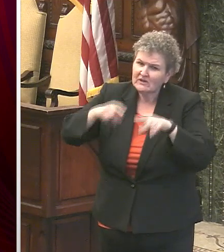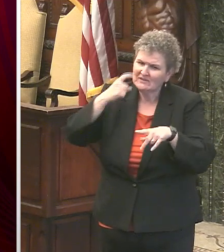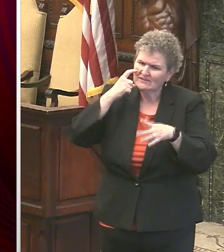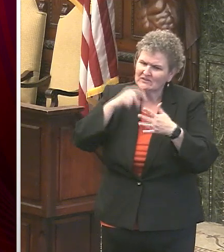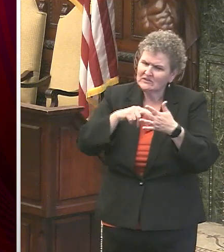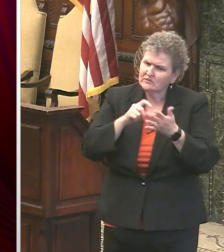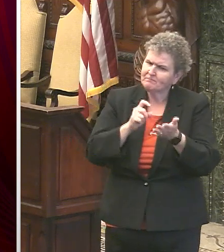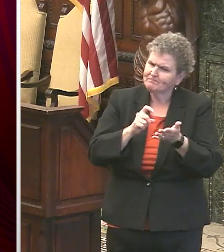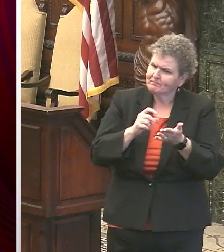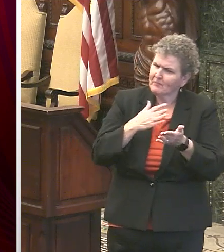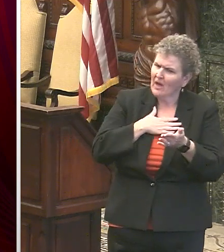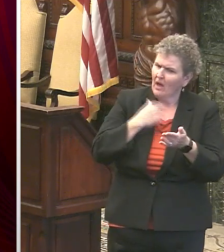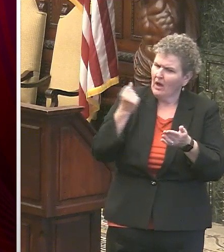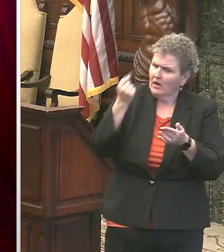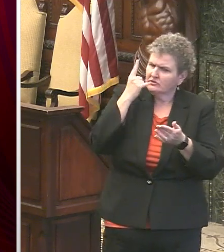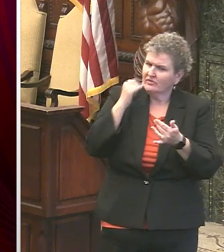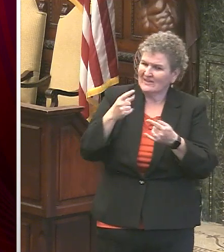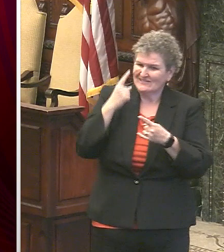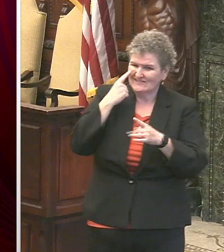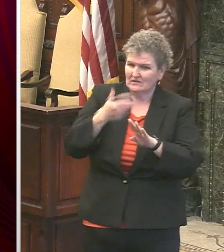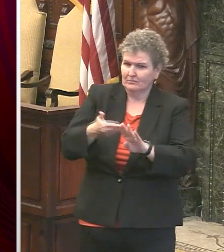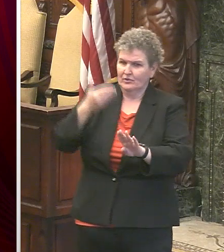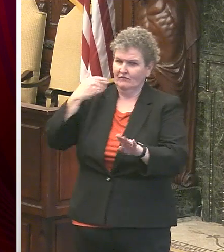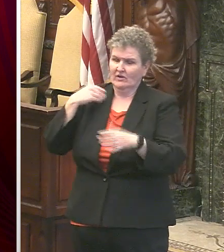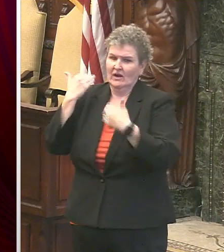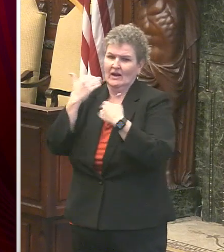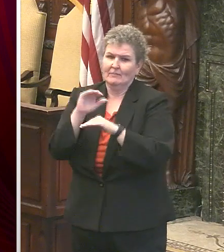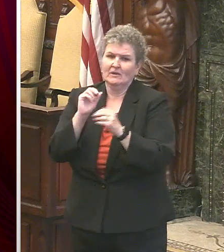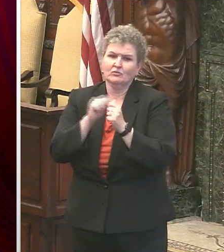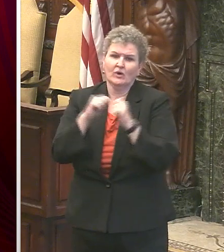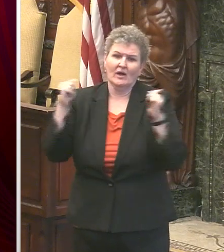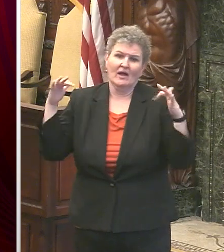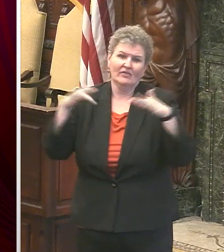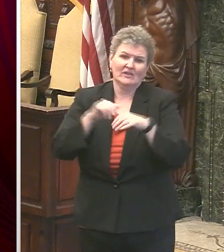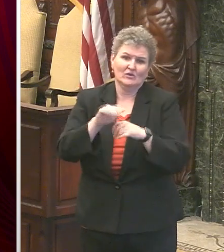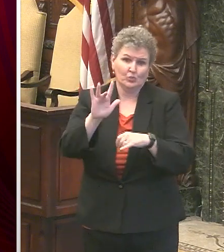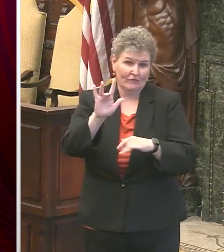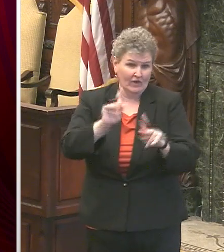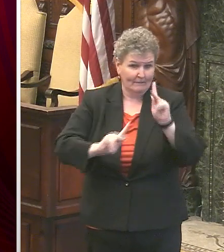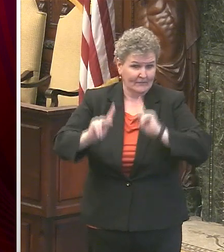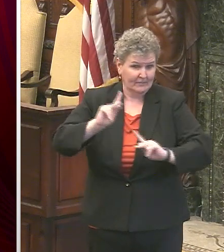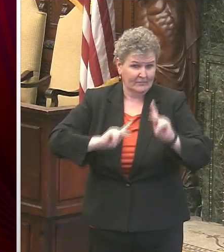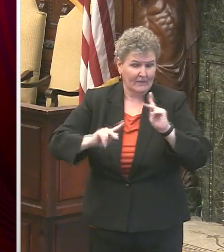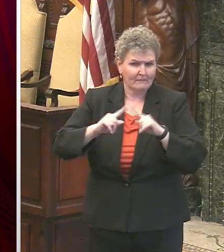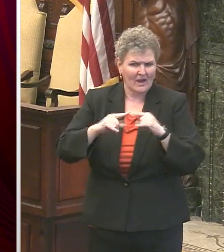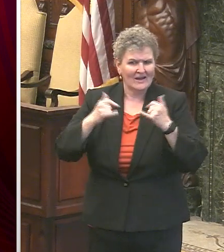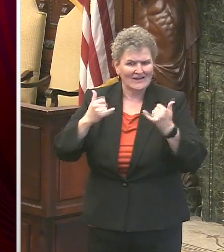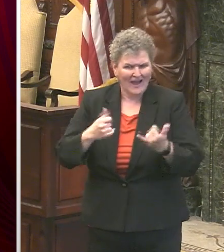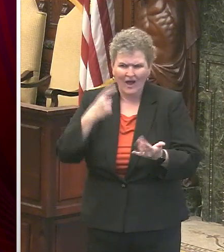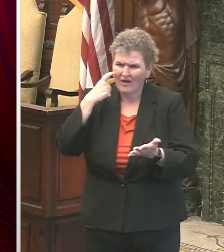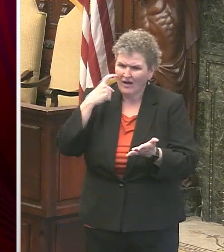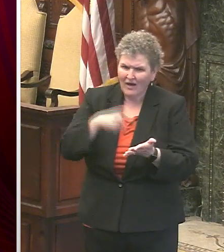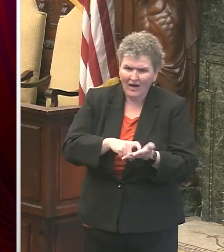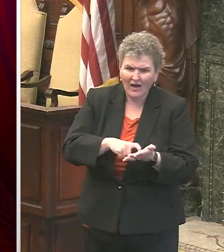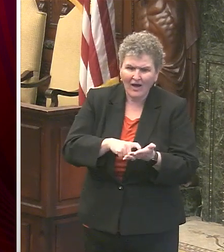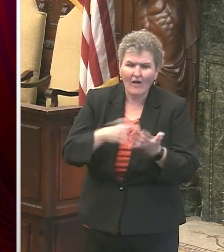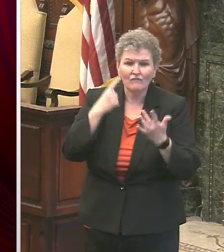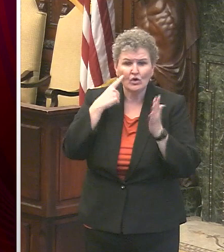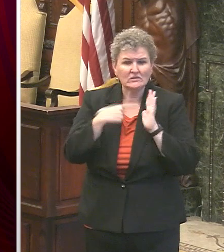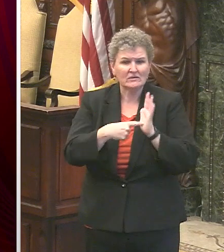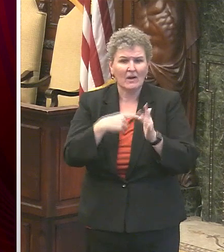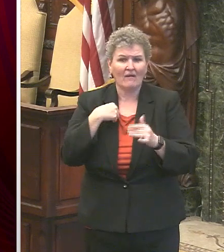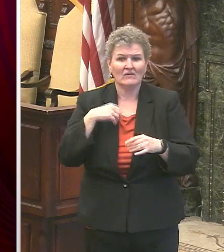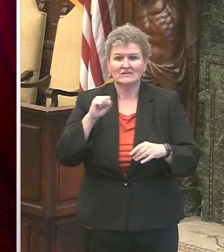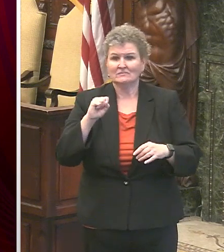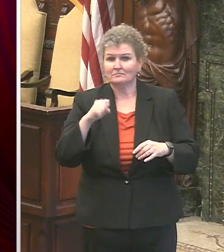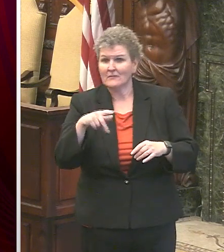from my understanding, the previous limit on indoor gatherings was 25 people. But now, for example, if you have a space that